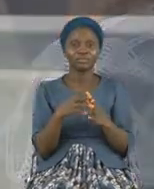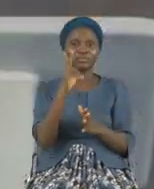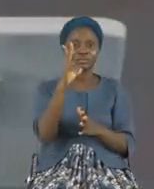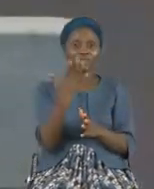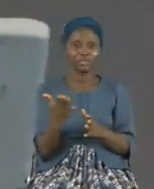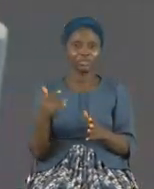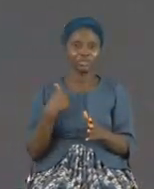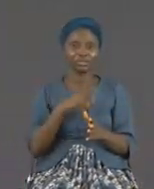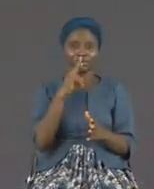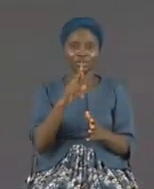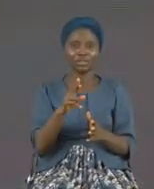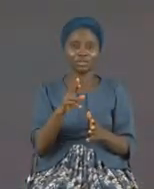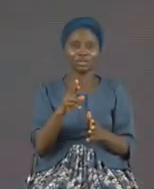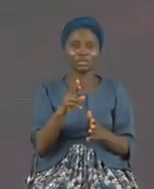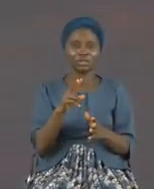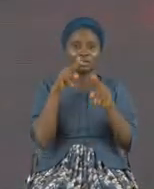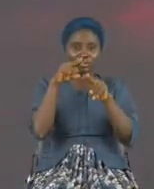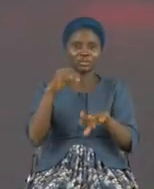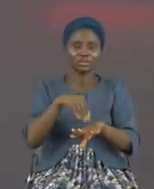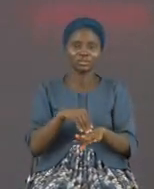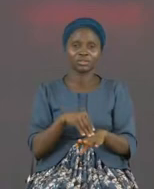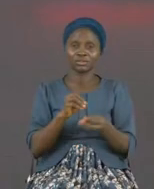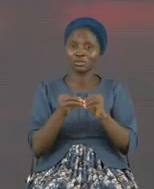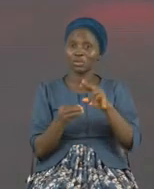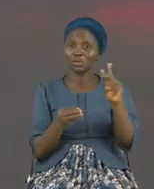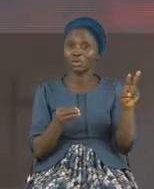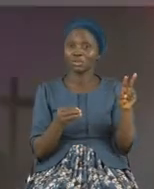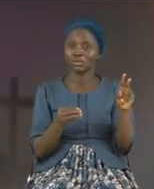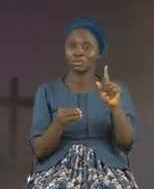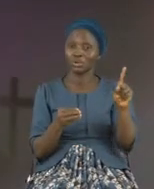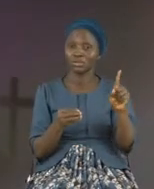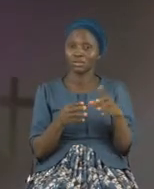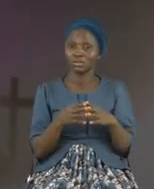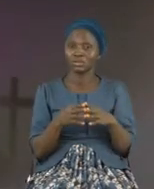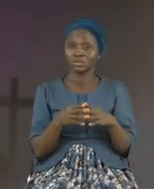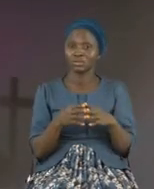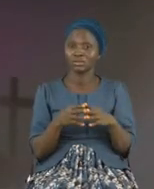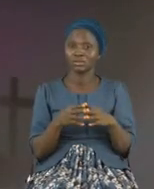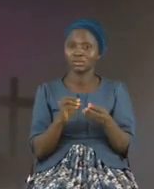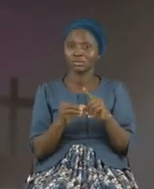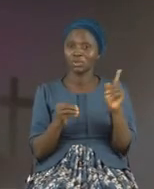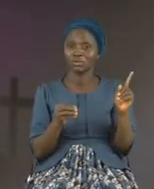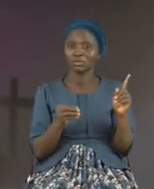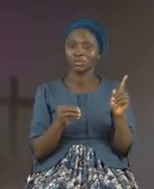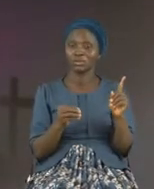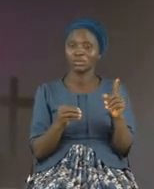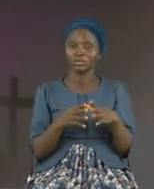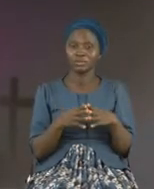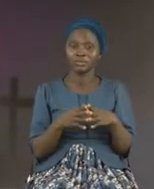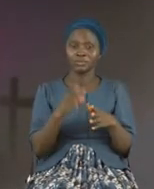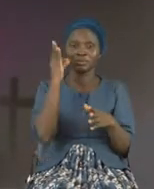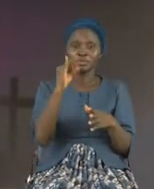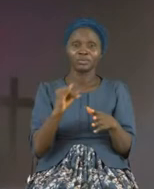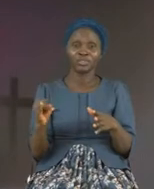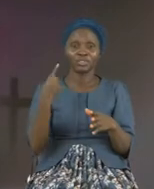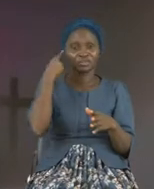at. Number one, preaching for transformation in the name of